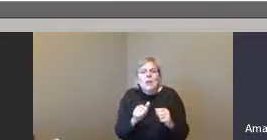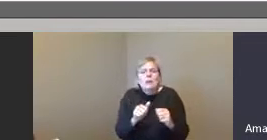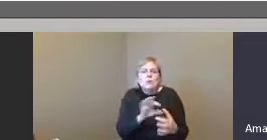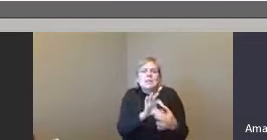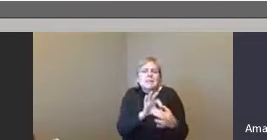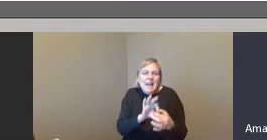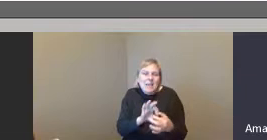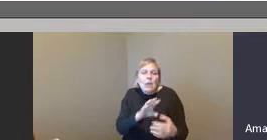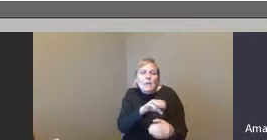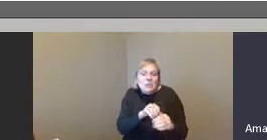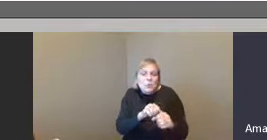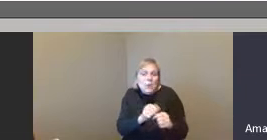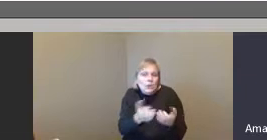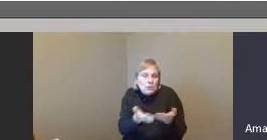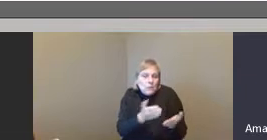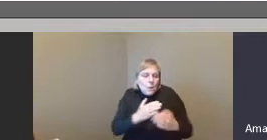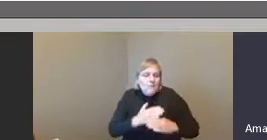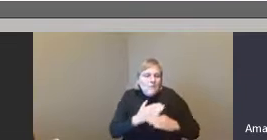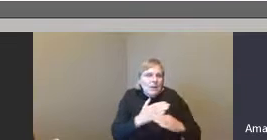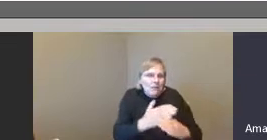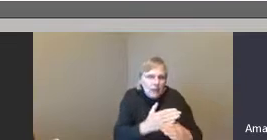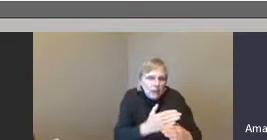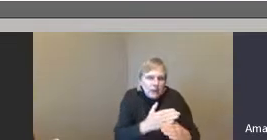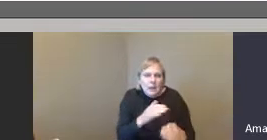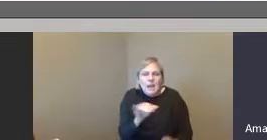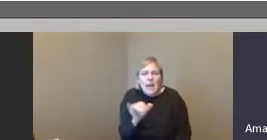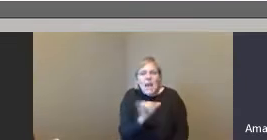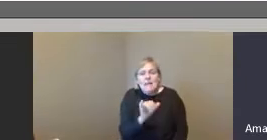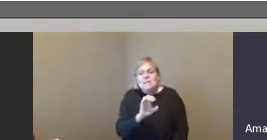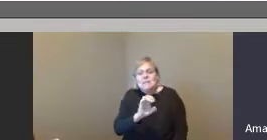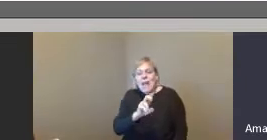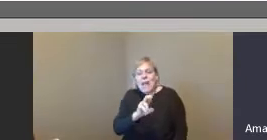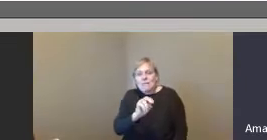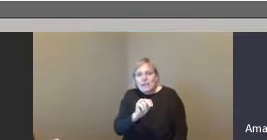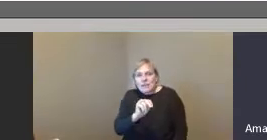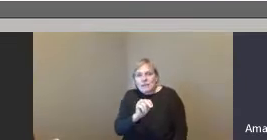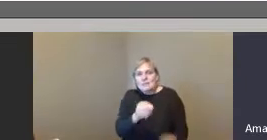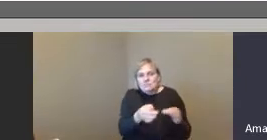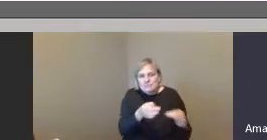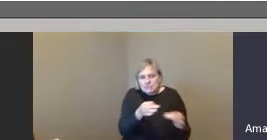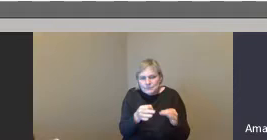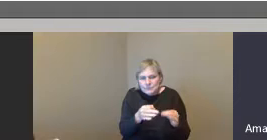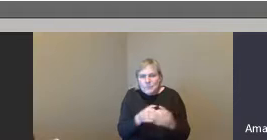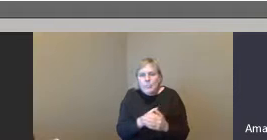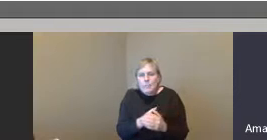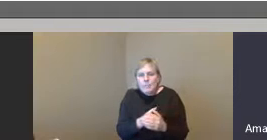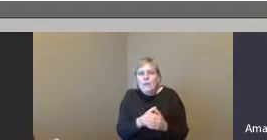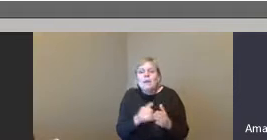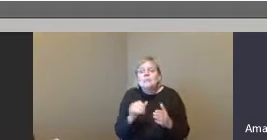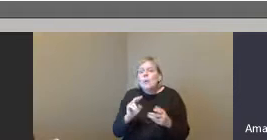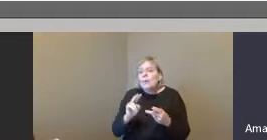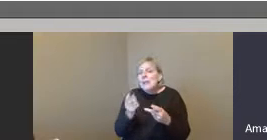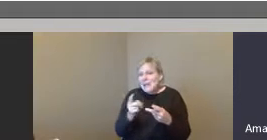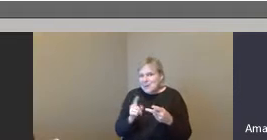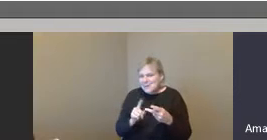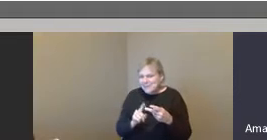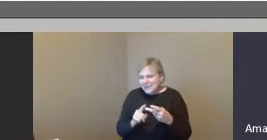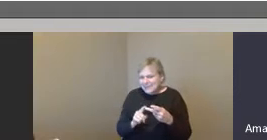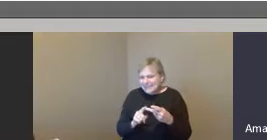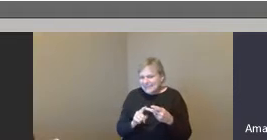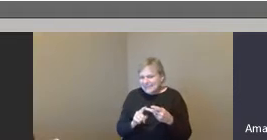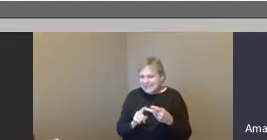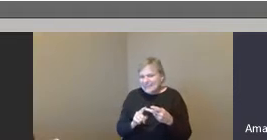and engage with the services preventatively, as Evan was talking about. And that leads me to that second point